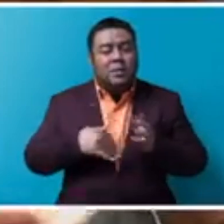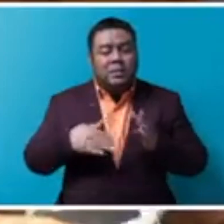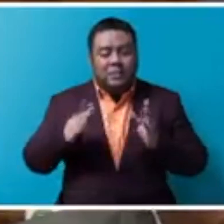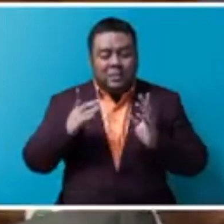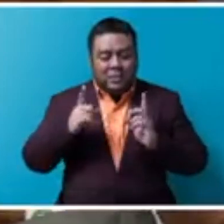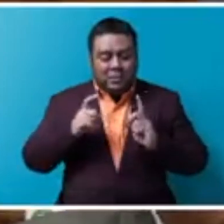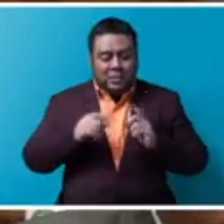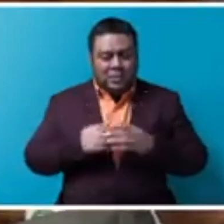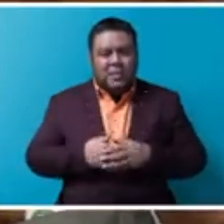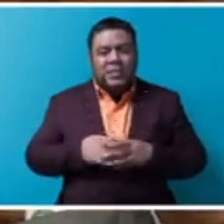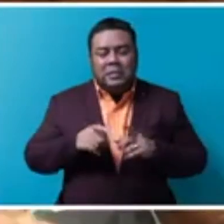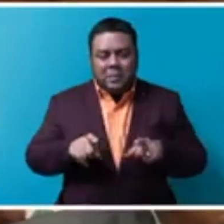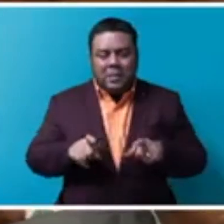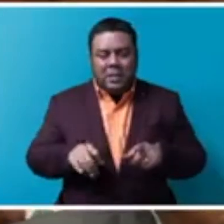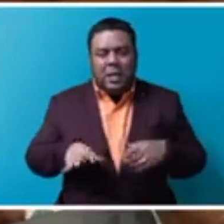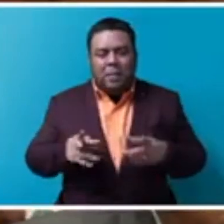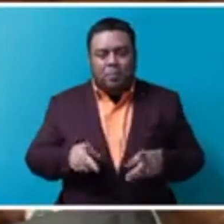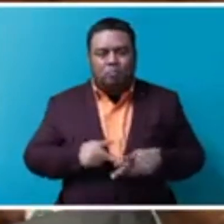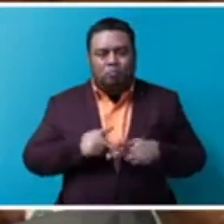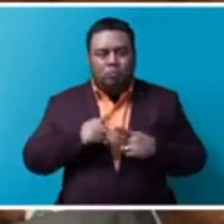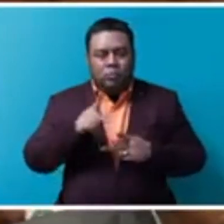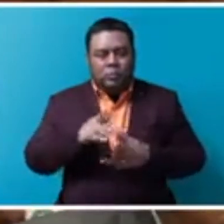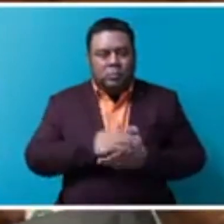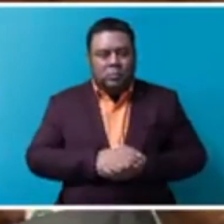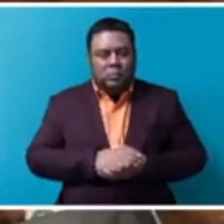Stability and Prosperity.